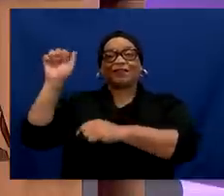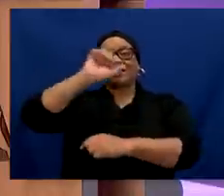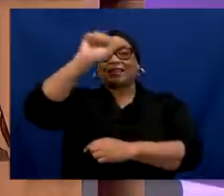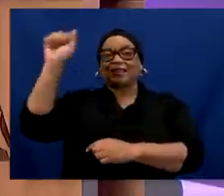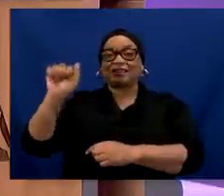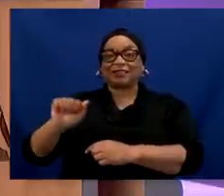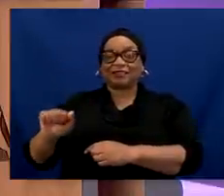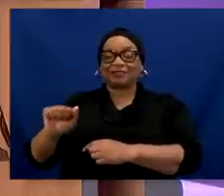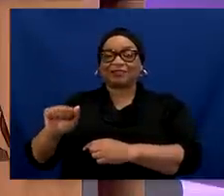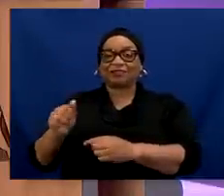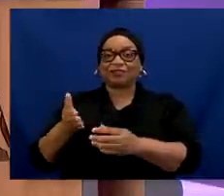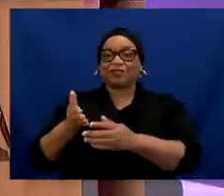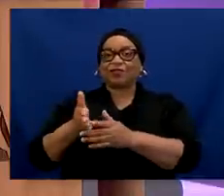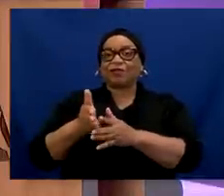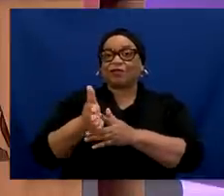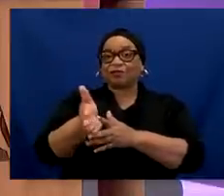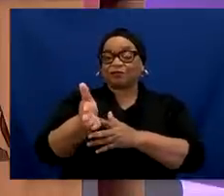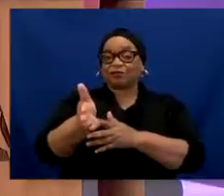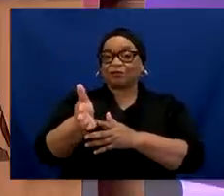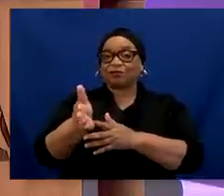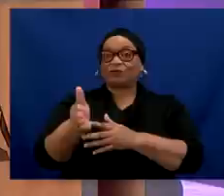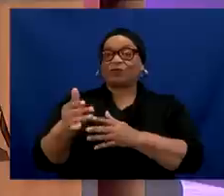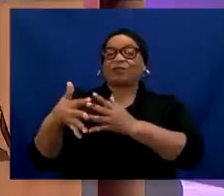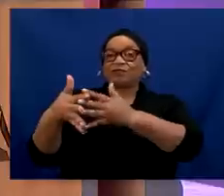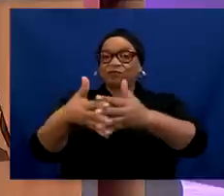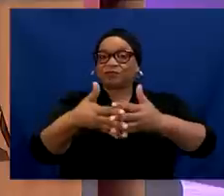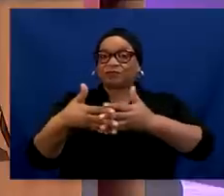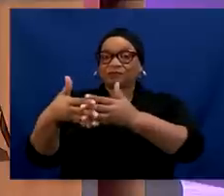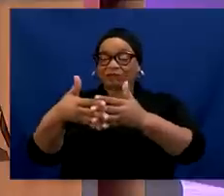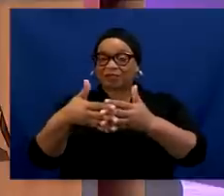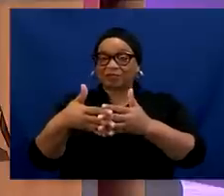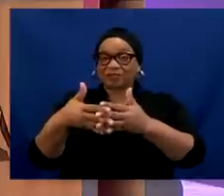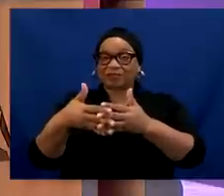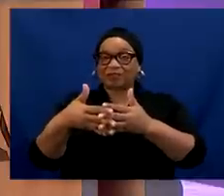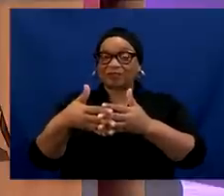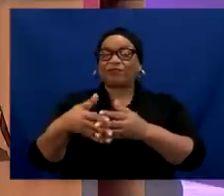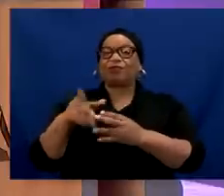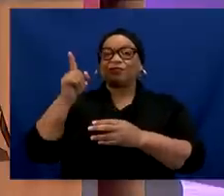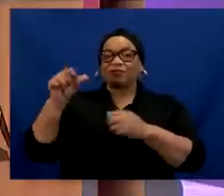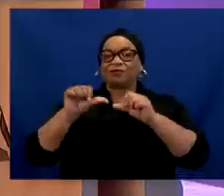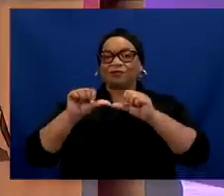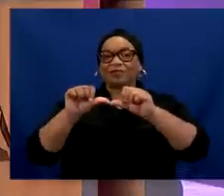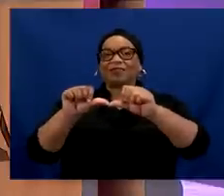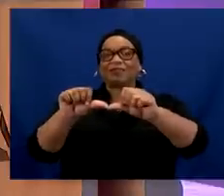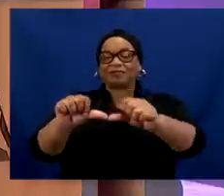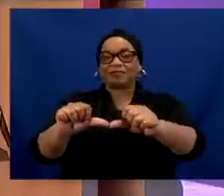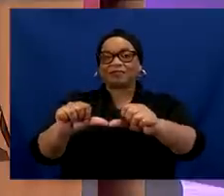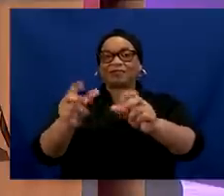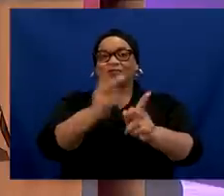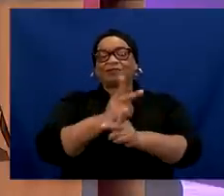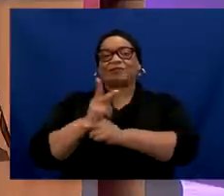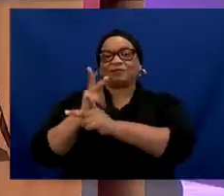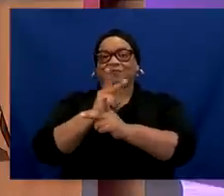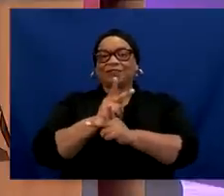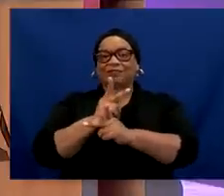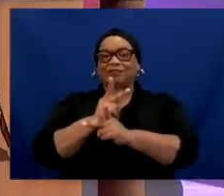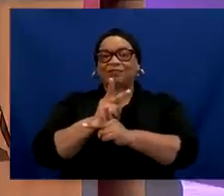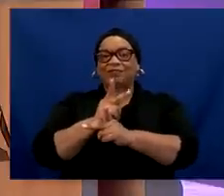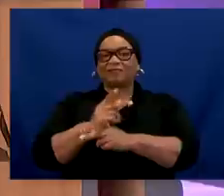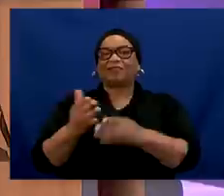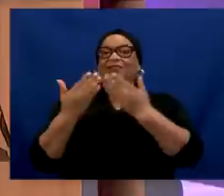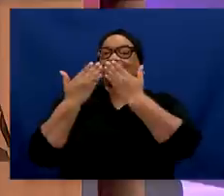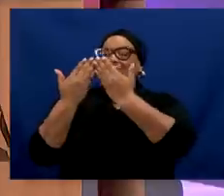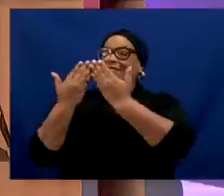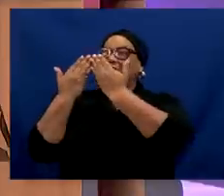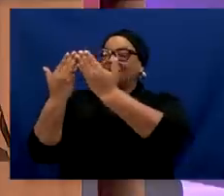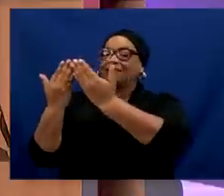Middle Passage to America, you are still taking care of us today. So we thank you now that you